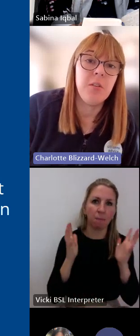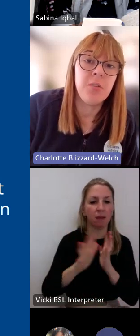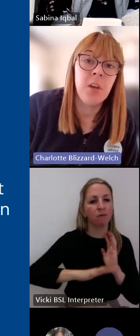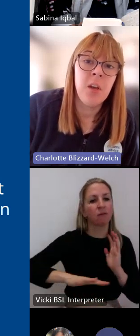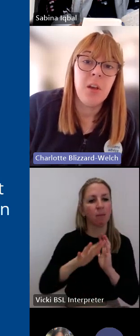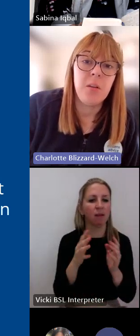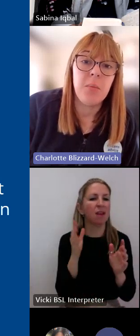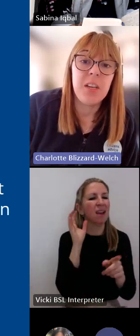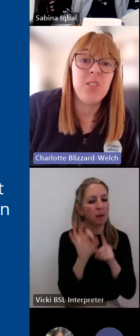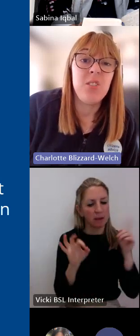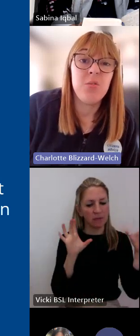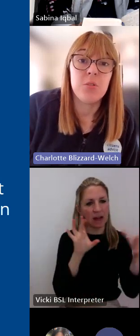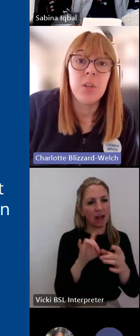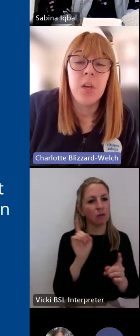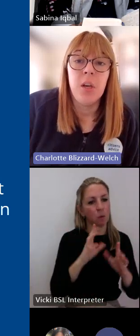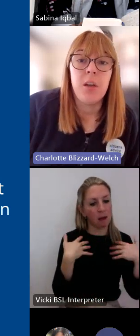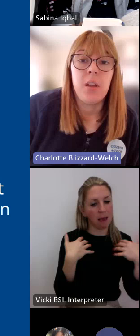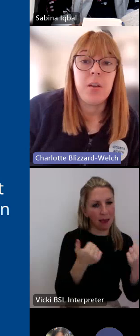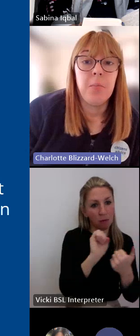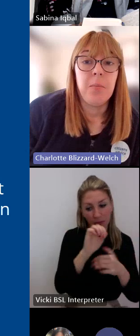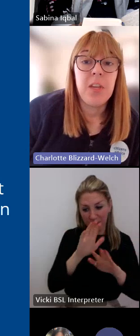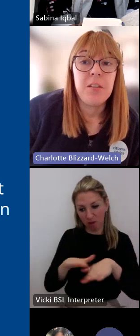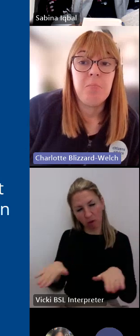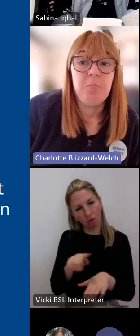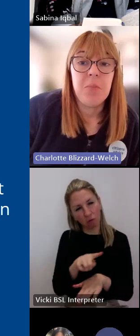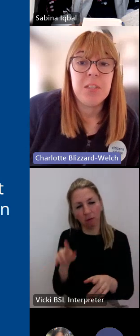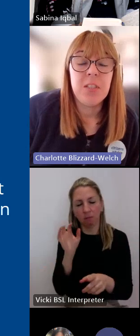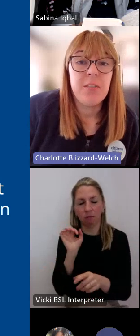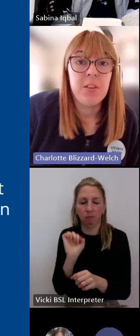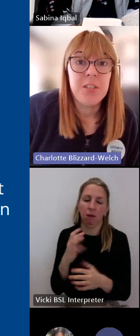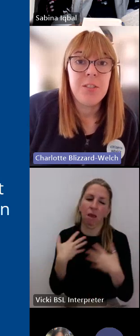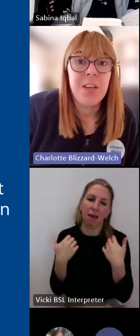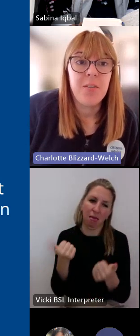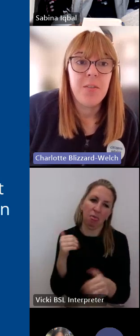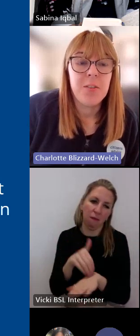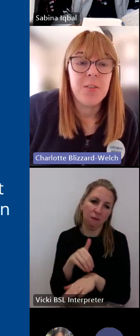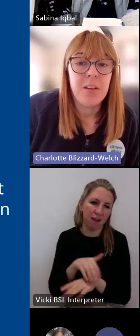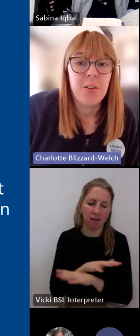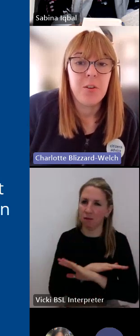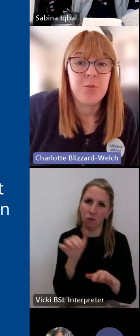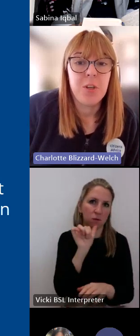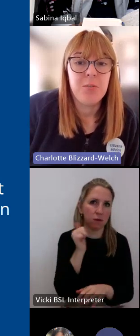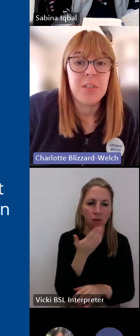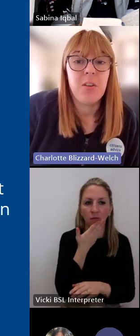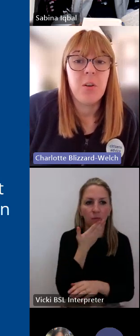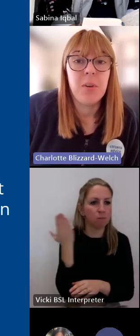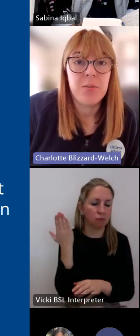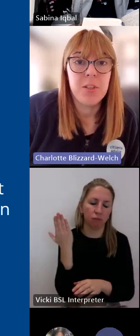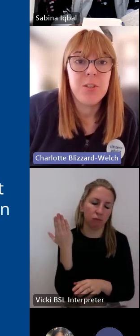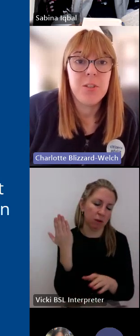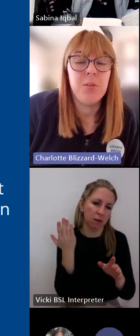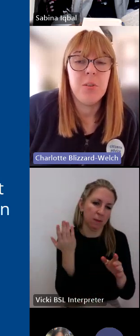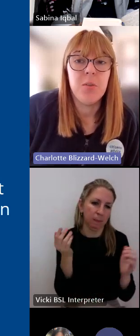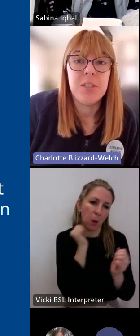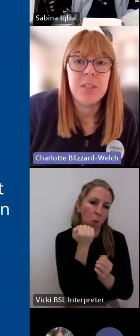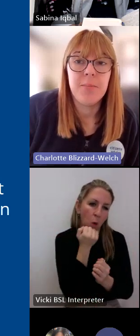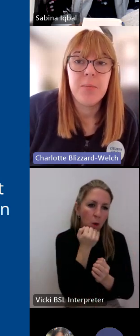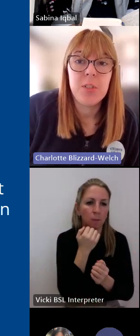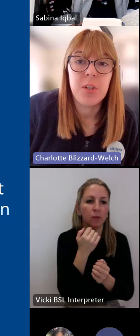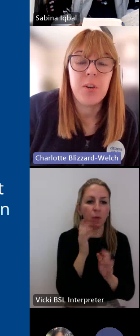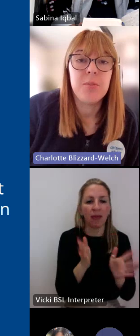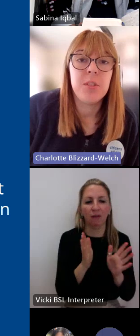with health and children. It's never nice to have a cold child, and there are ways for us to